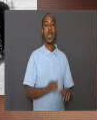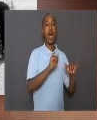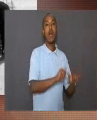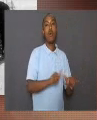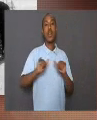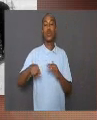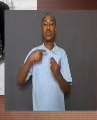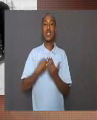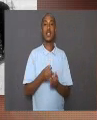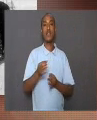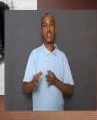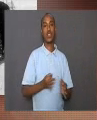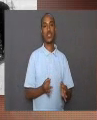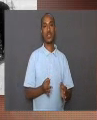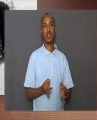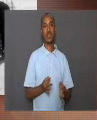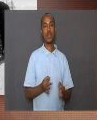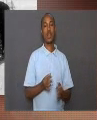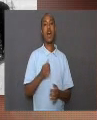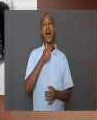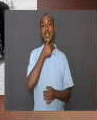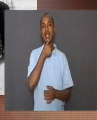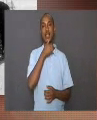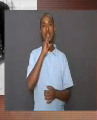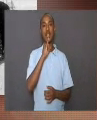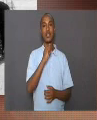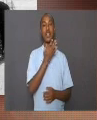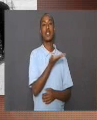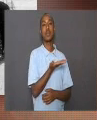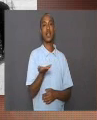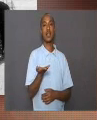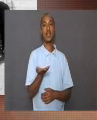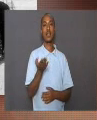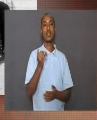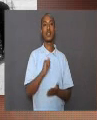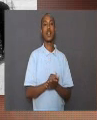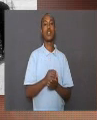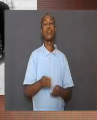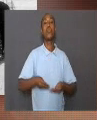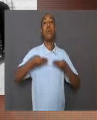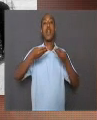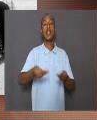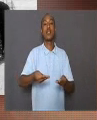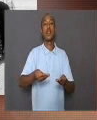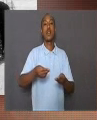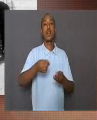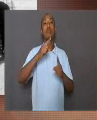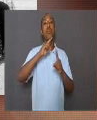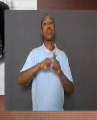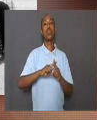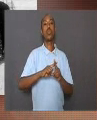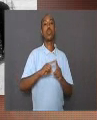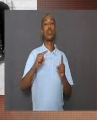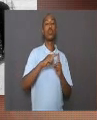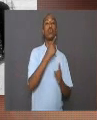According to this definition, an acid is a substance that donates protons to